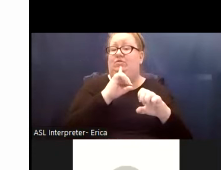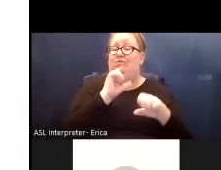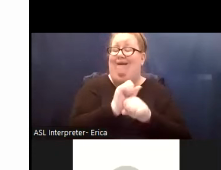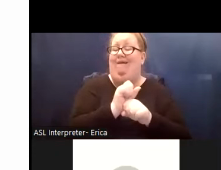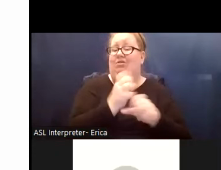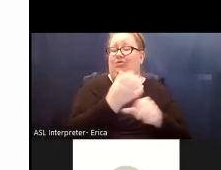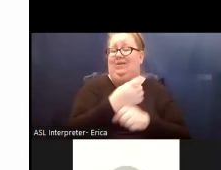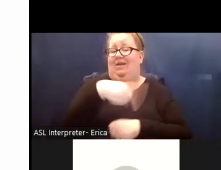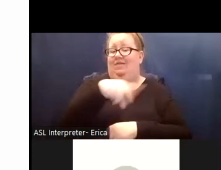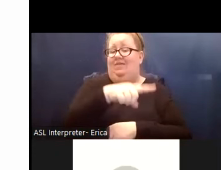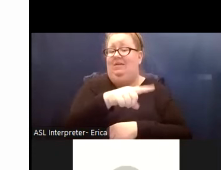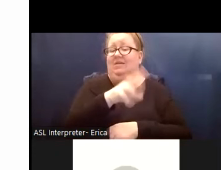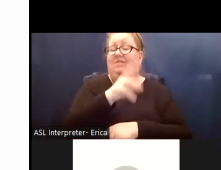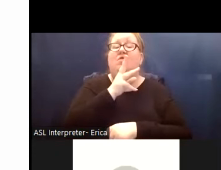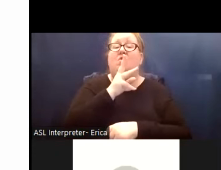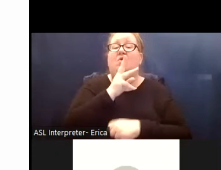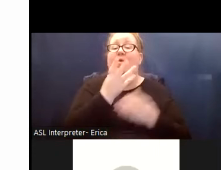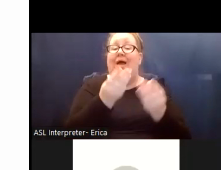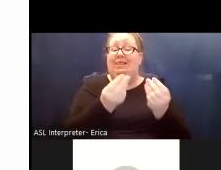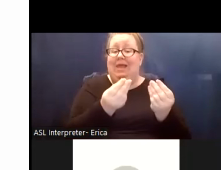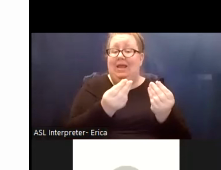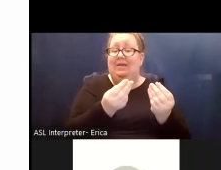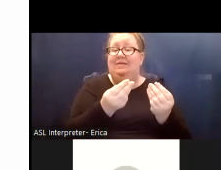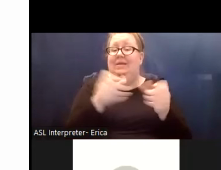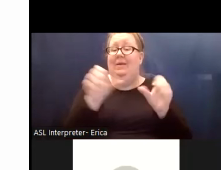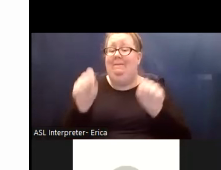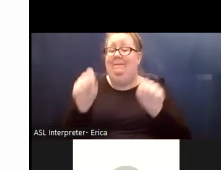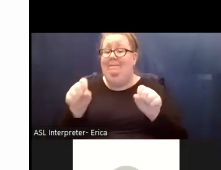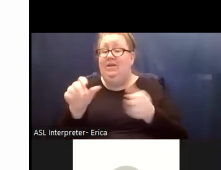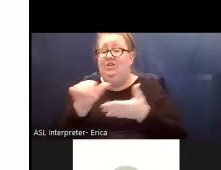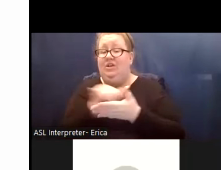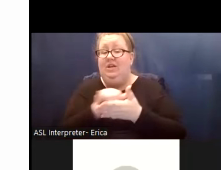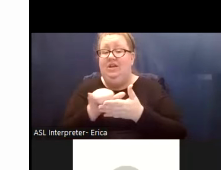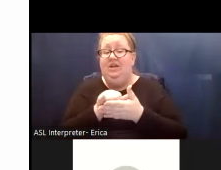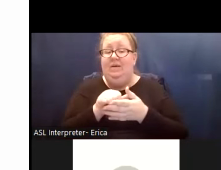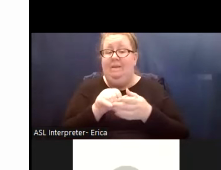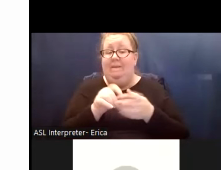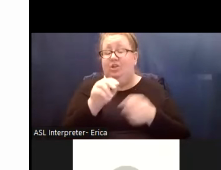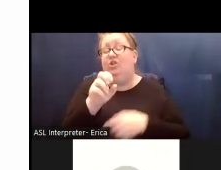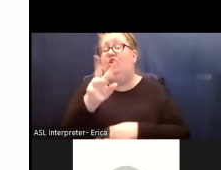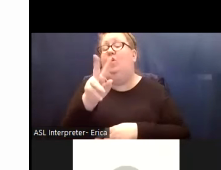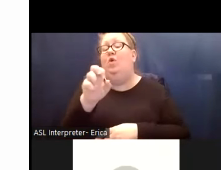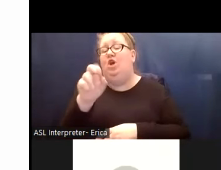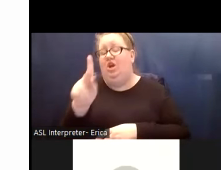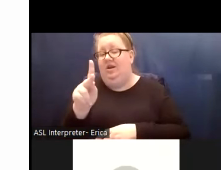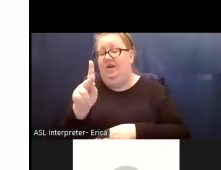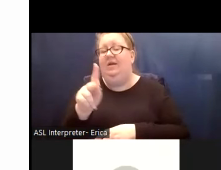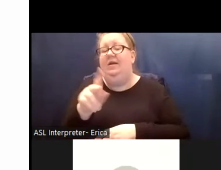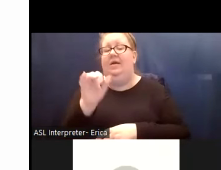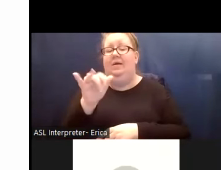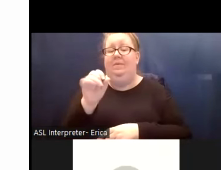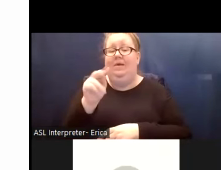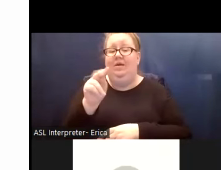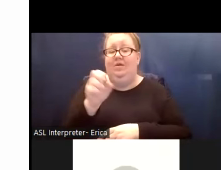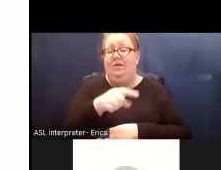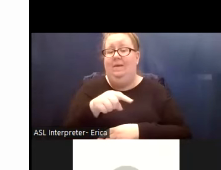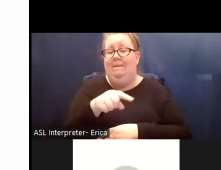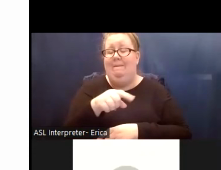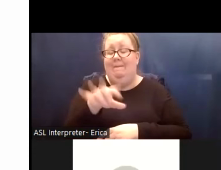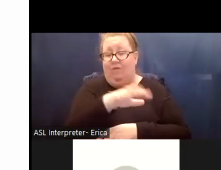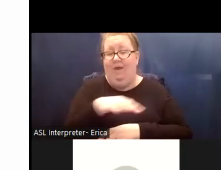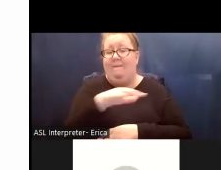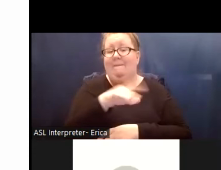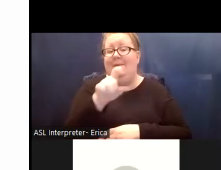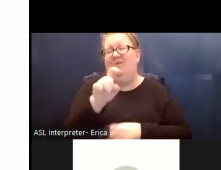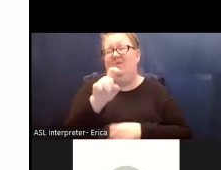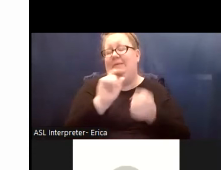these wetlands, this potential Newark Bay living shoreline project off the ground. There would need to